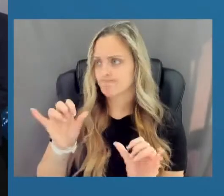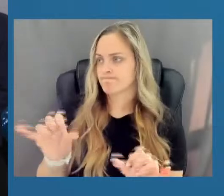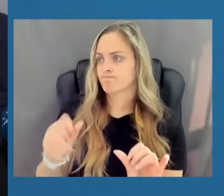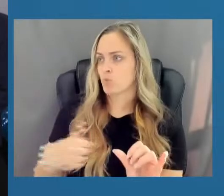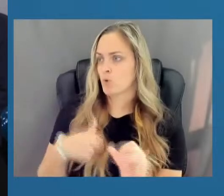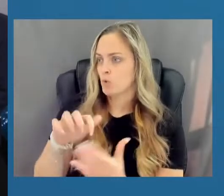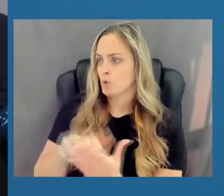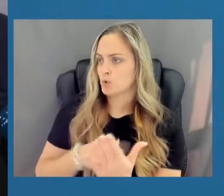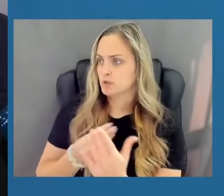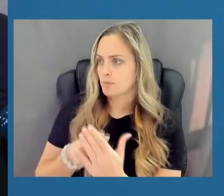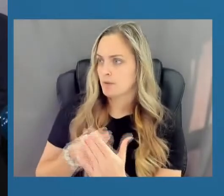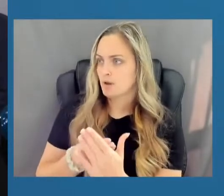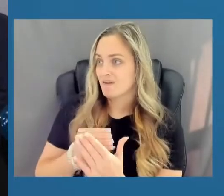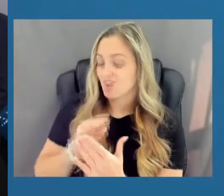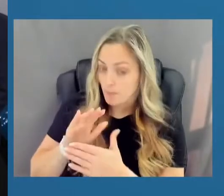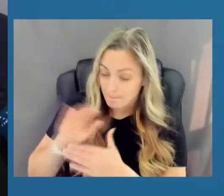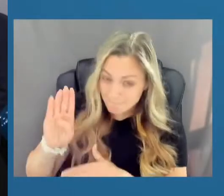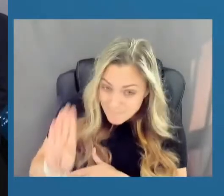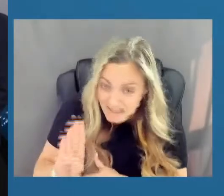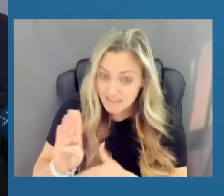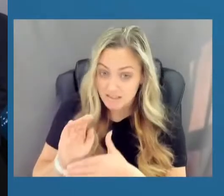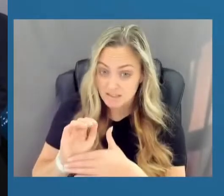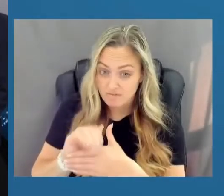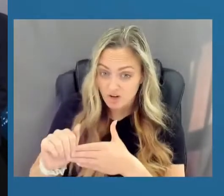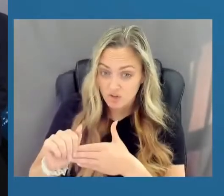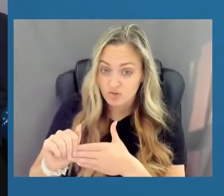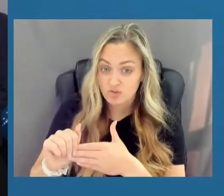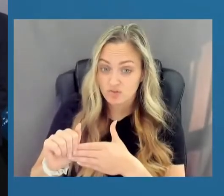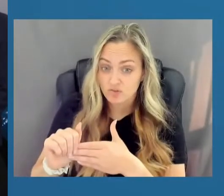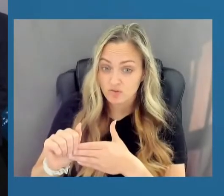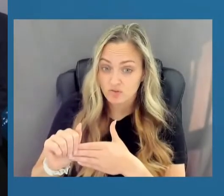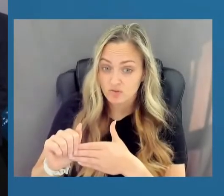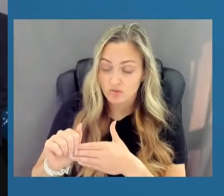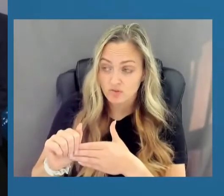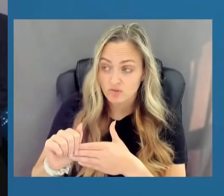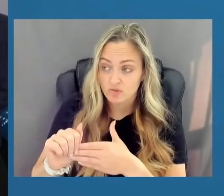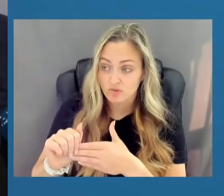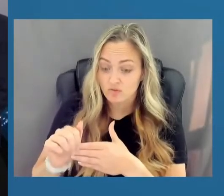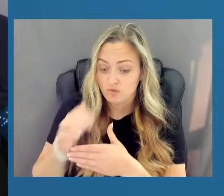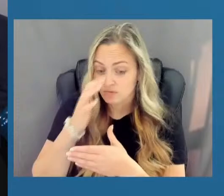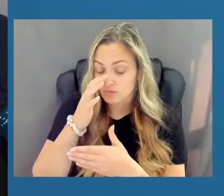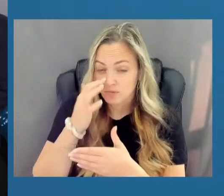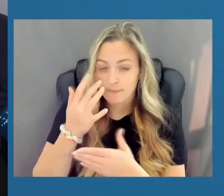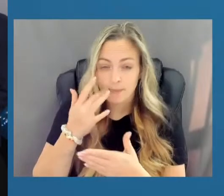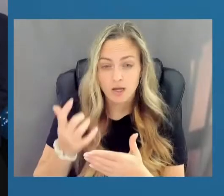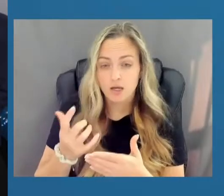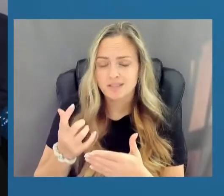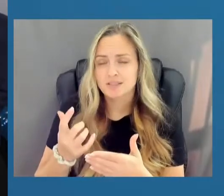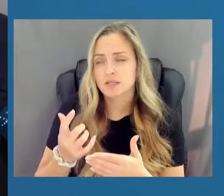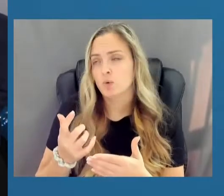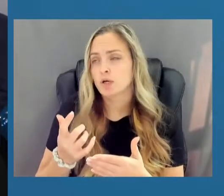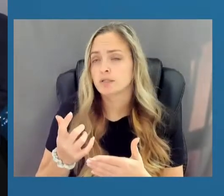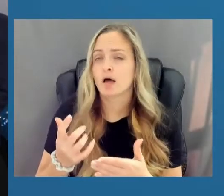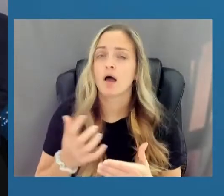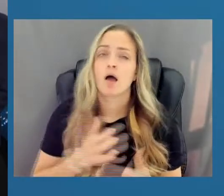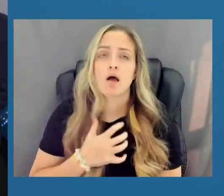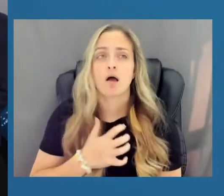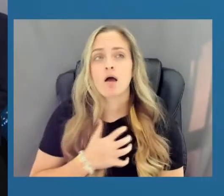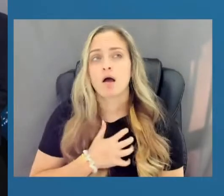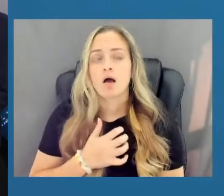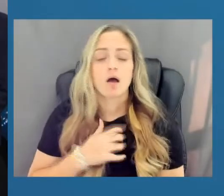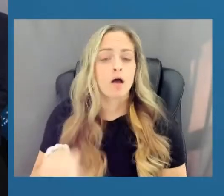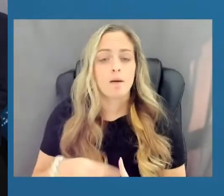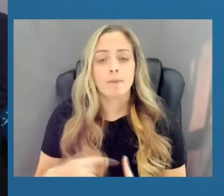losing billions of dollars because there was a tantrum about